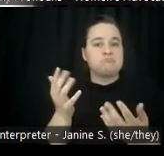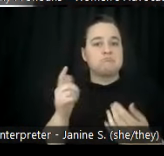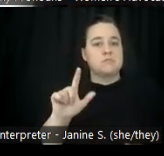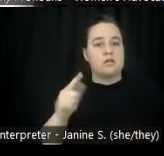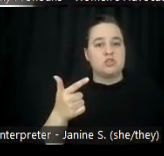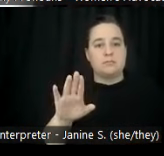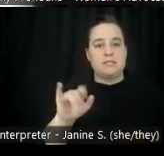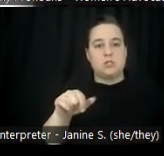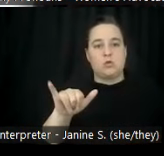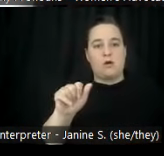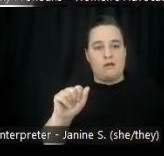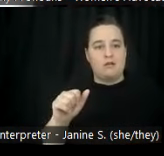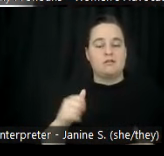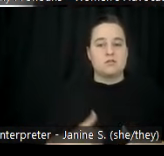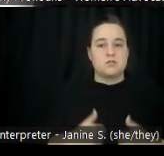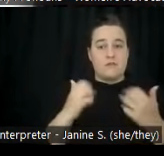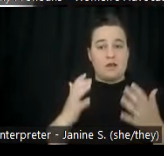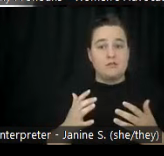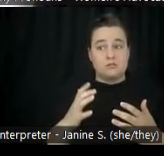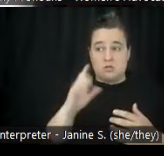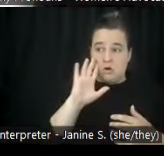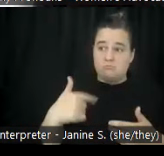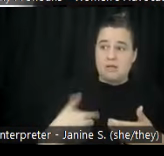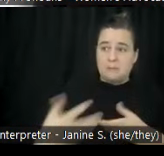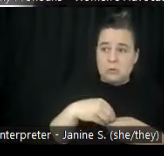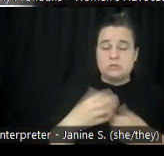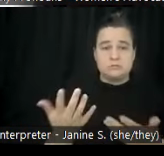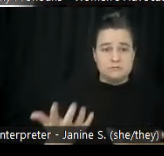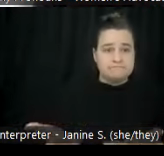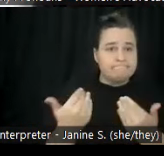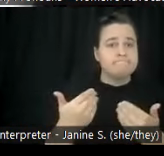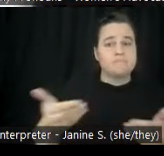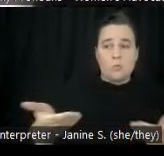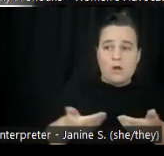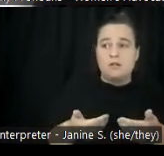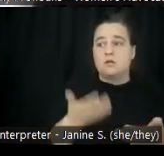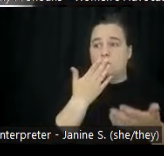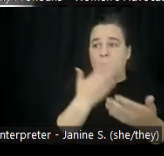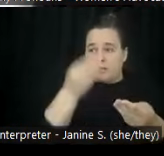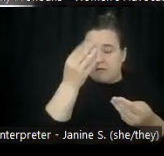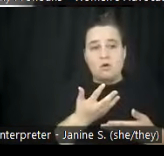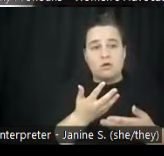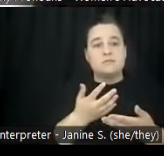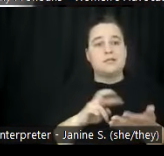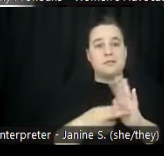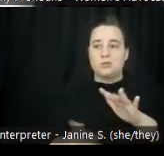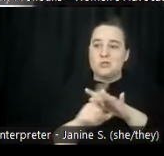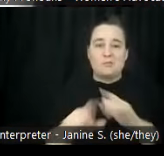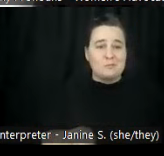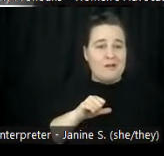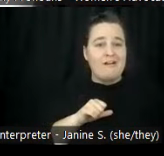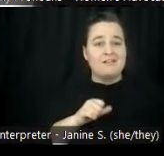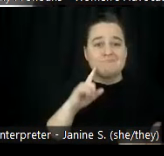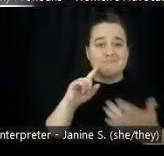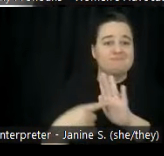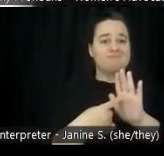LGBTQIA survivors know that you are inclusive and welcoming and well-informed, is to show up to Pride events and is to